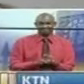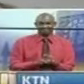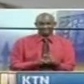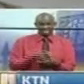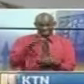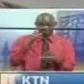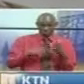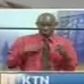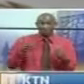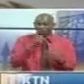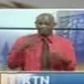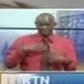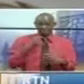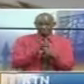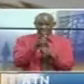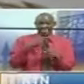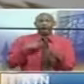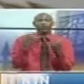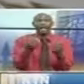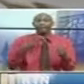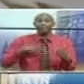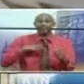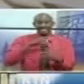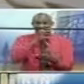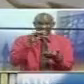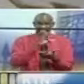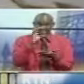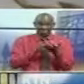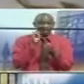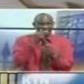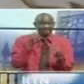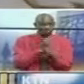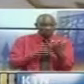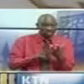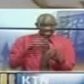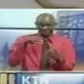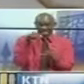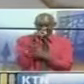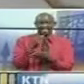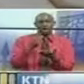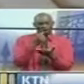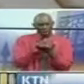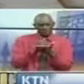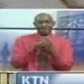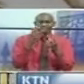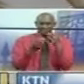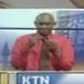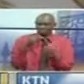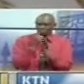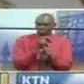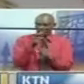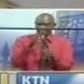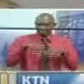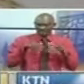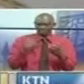Right, so that's what the old people are doing. Let's take a look at what the young people in central Kenya are doing. And they have been urged to take up coffee farming as a way of continuing